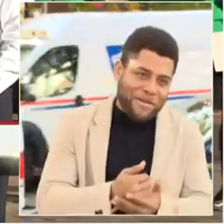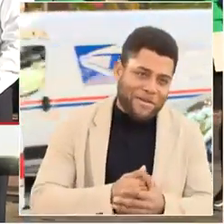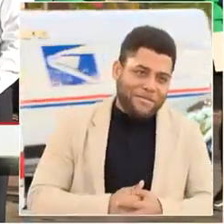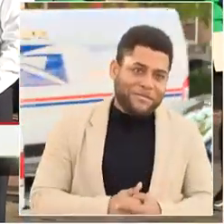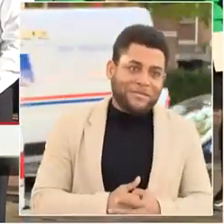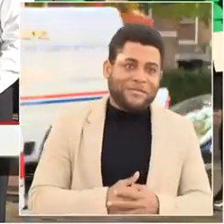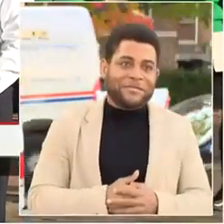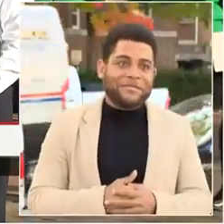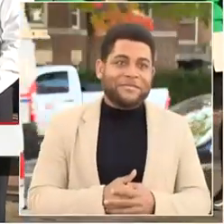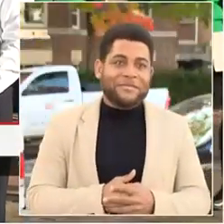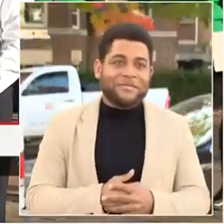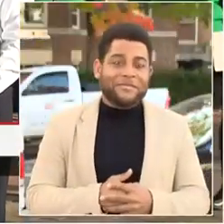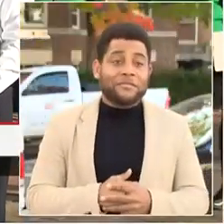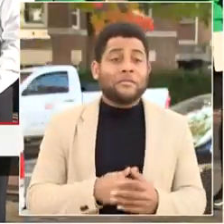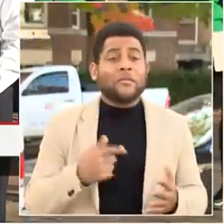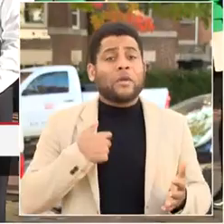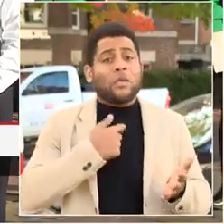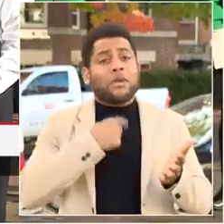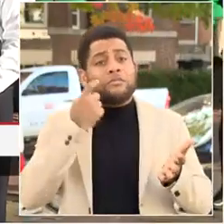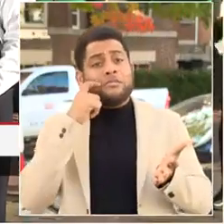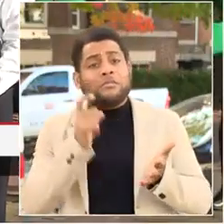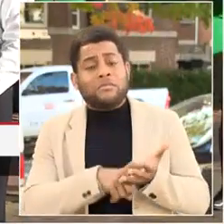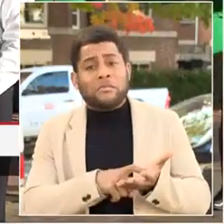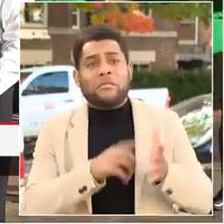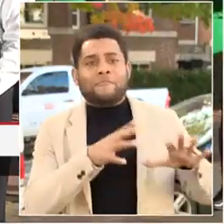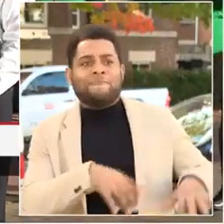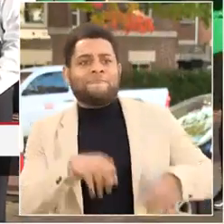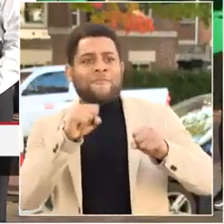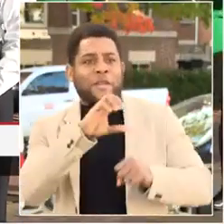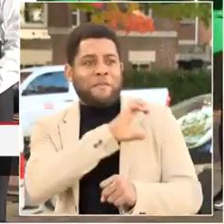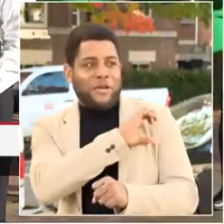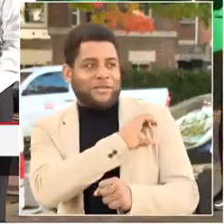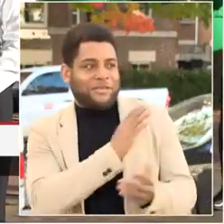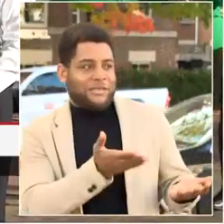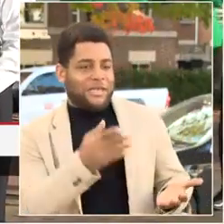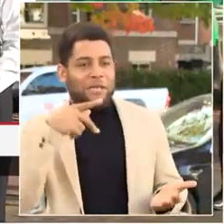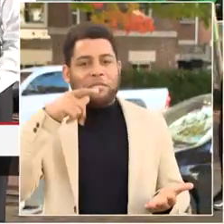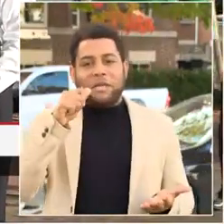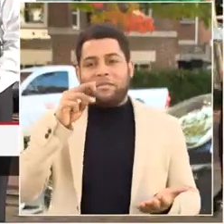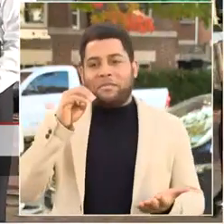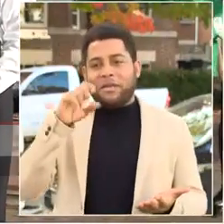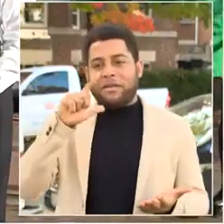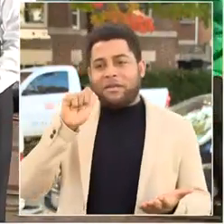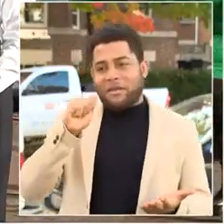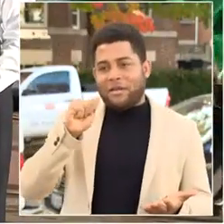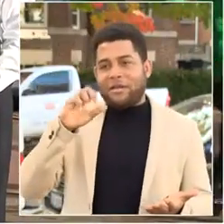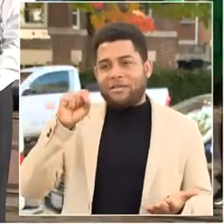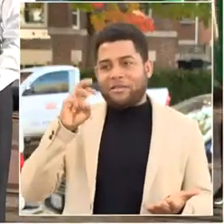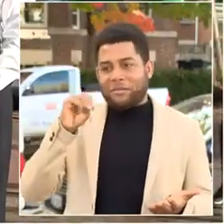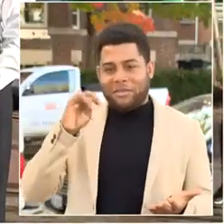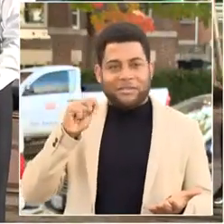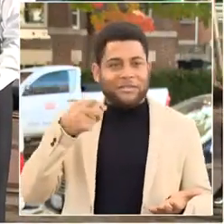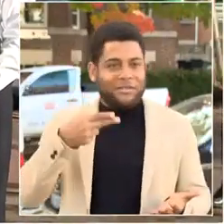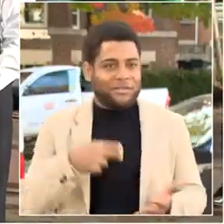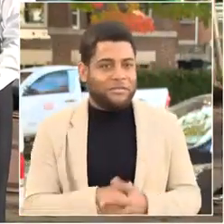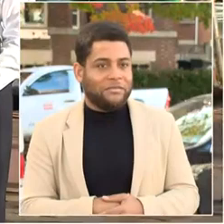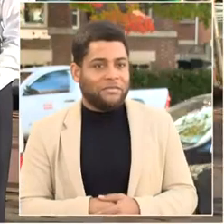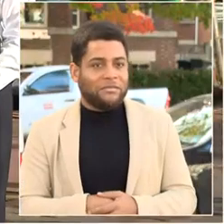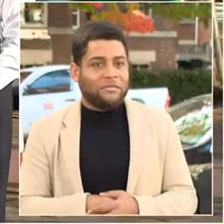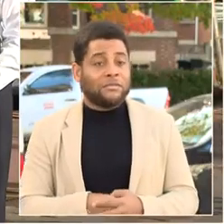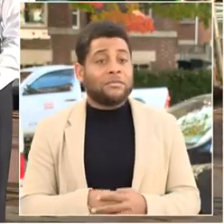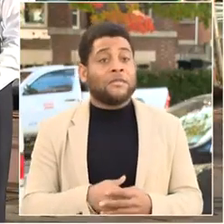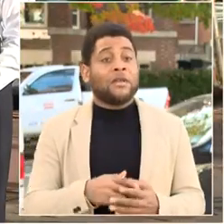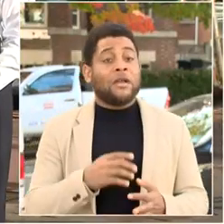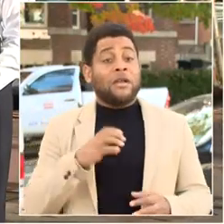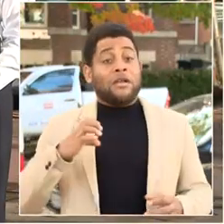Police, Pamela Smith. Please acknowledge Chief Smith. We are grateful to Councilmember Pinto and the